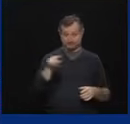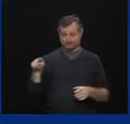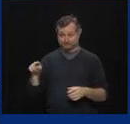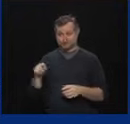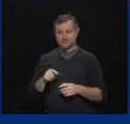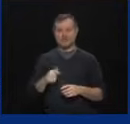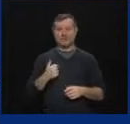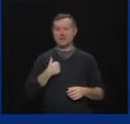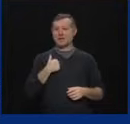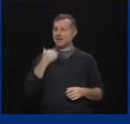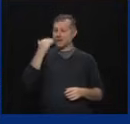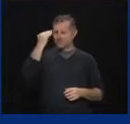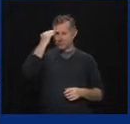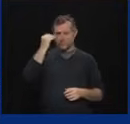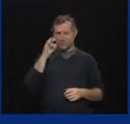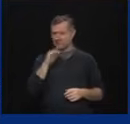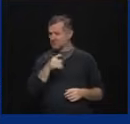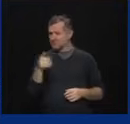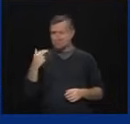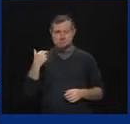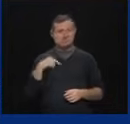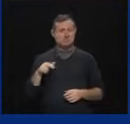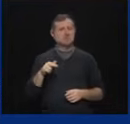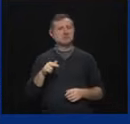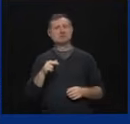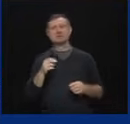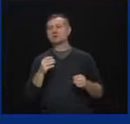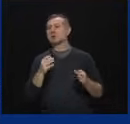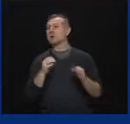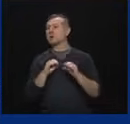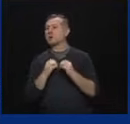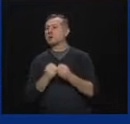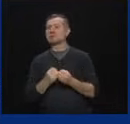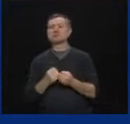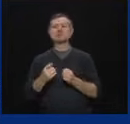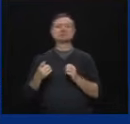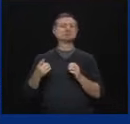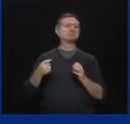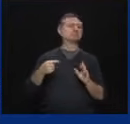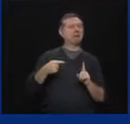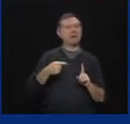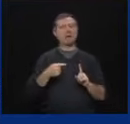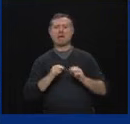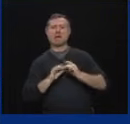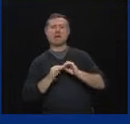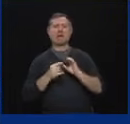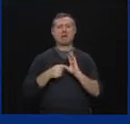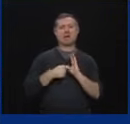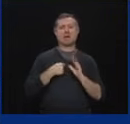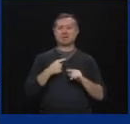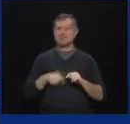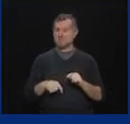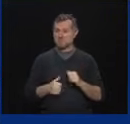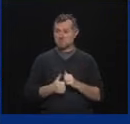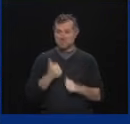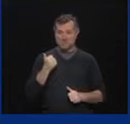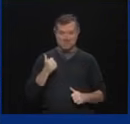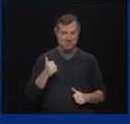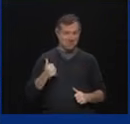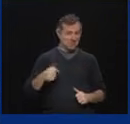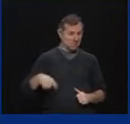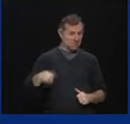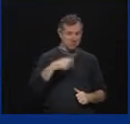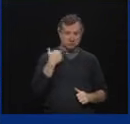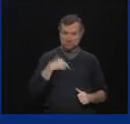sanctioned religious exemption from any organized religion. In fact, they're encouraging the opposite. They're encouraging their